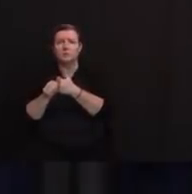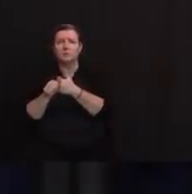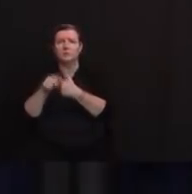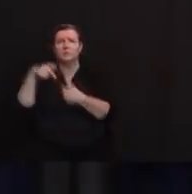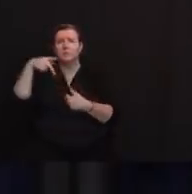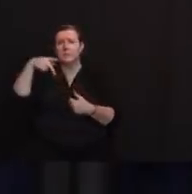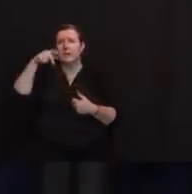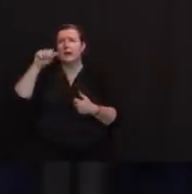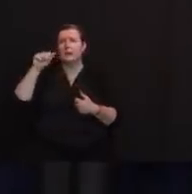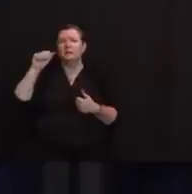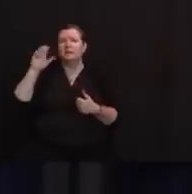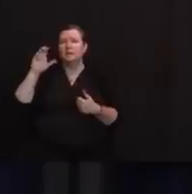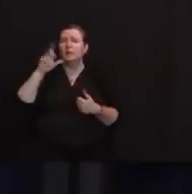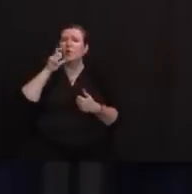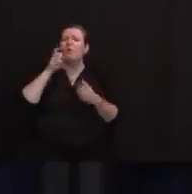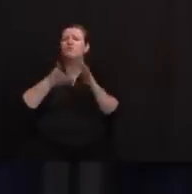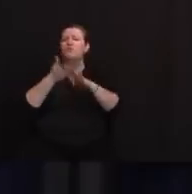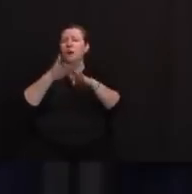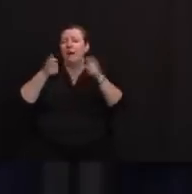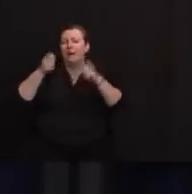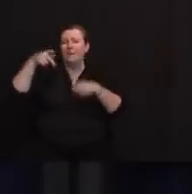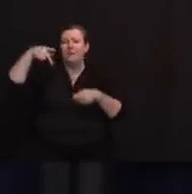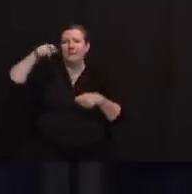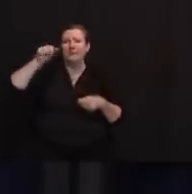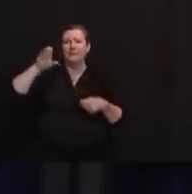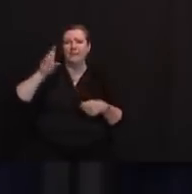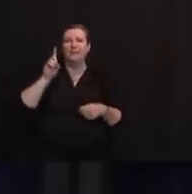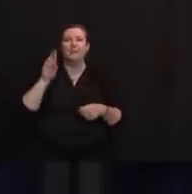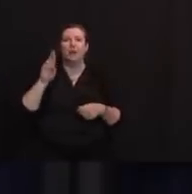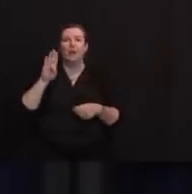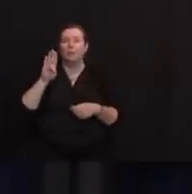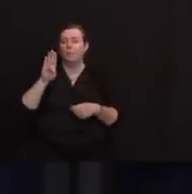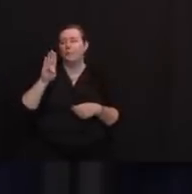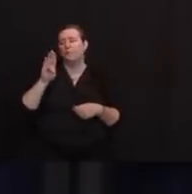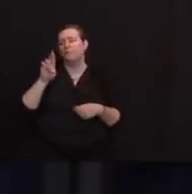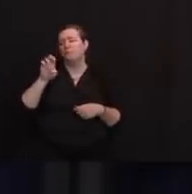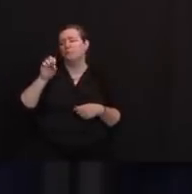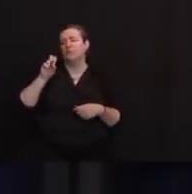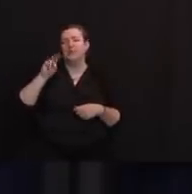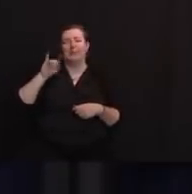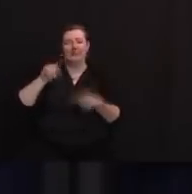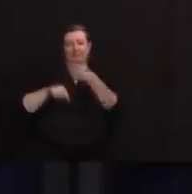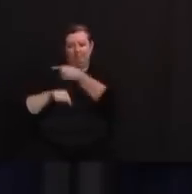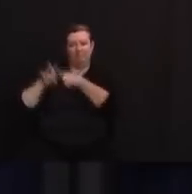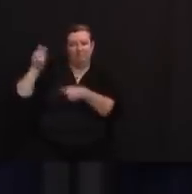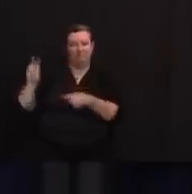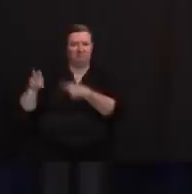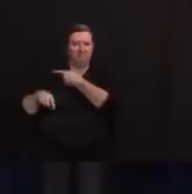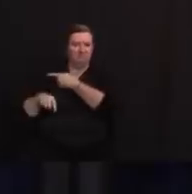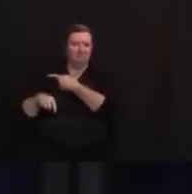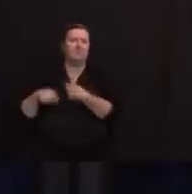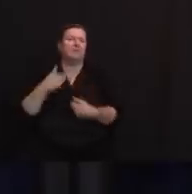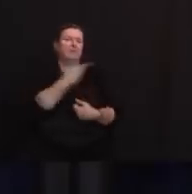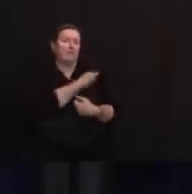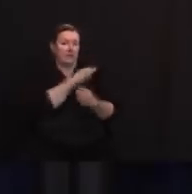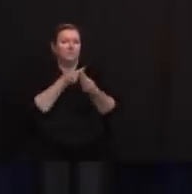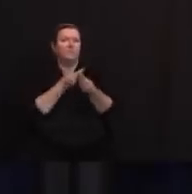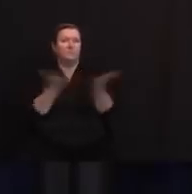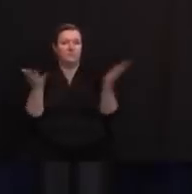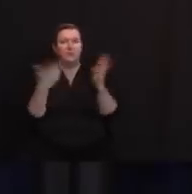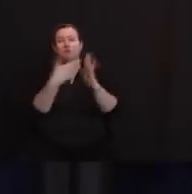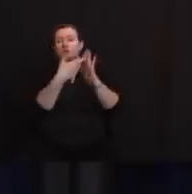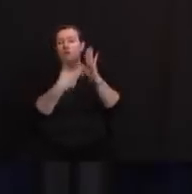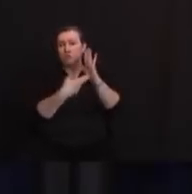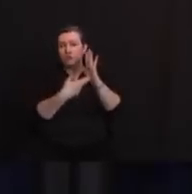Dr. Bresnitz. When developing the phases for vaccine distribution, the PAC uses the following